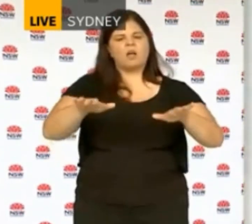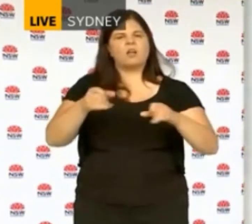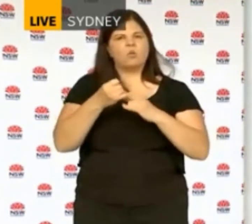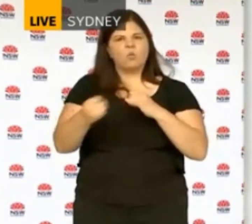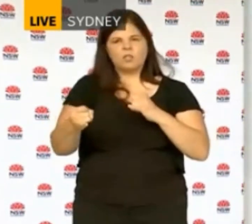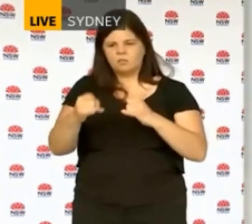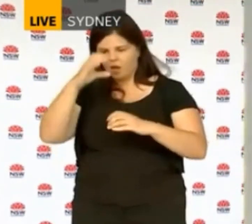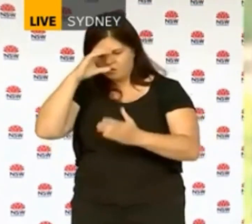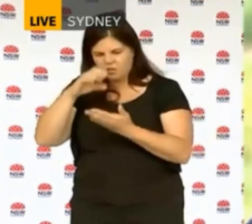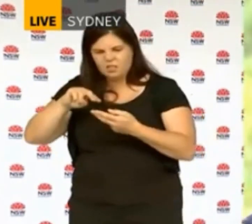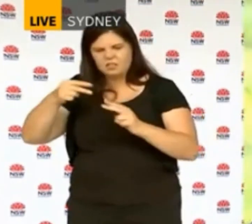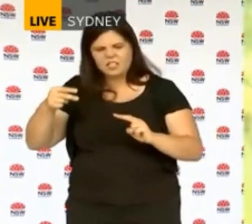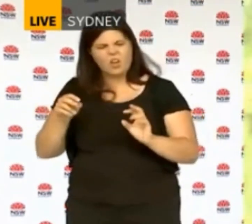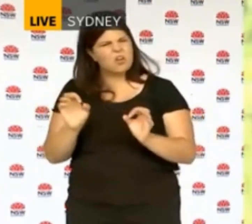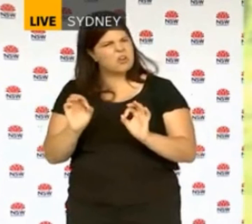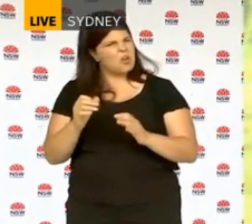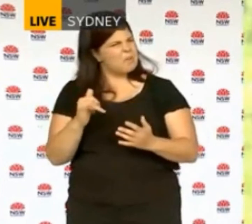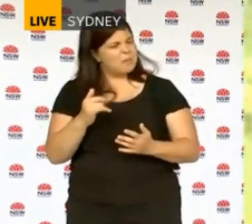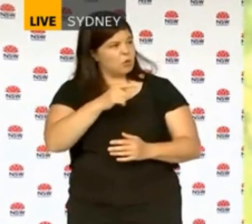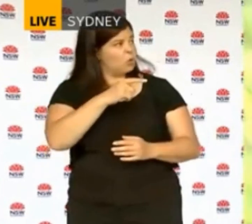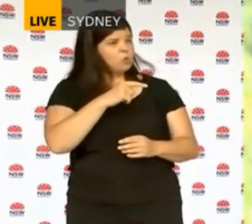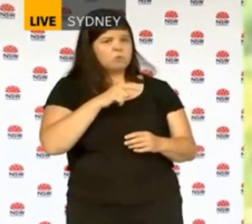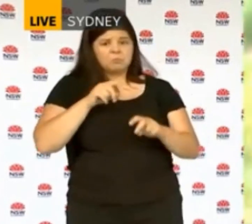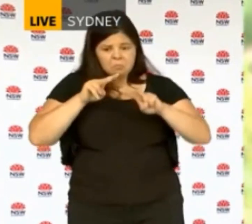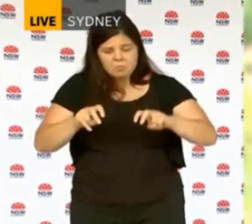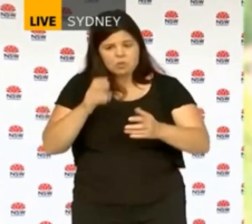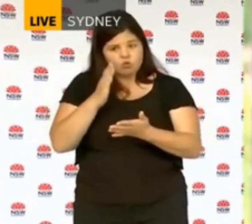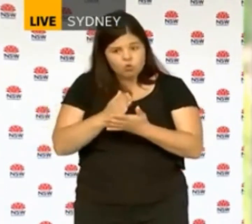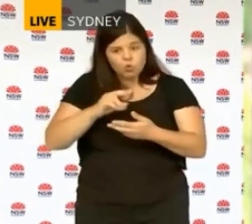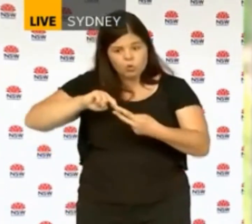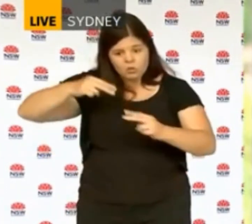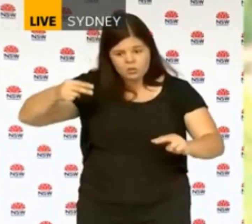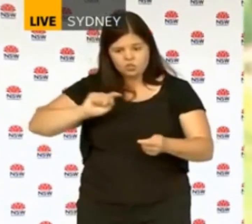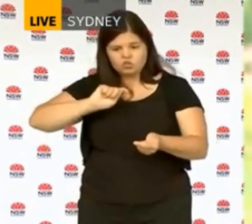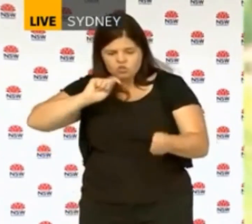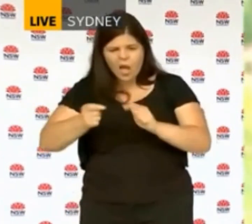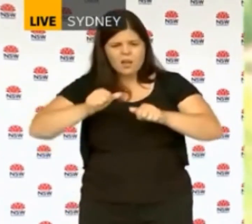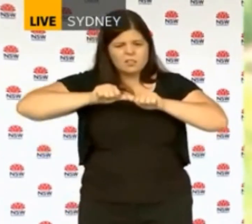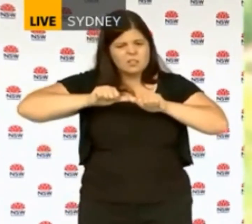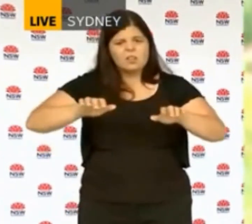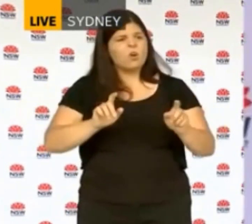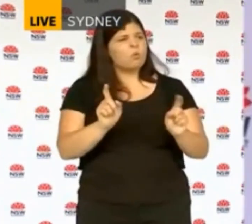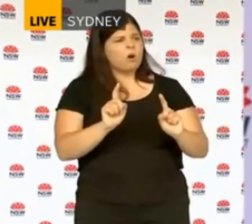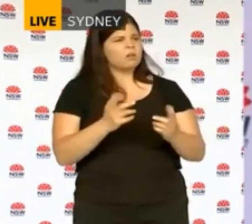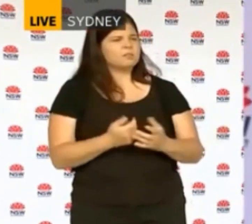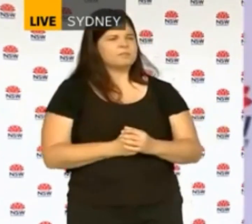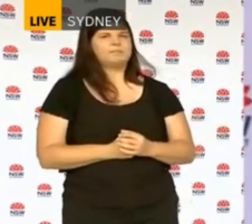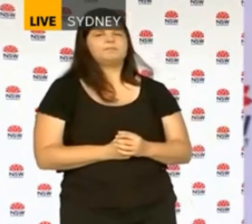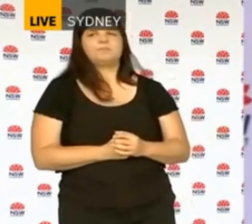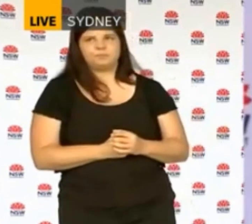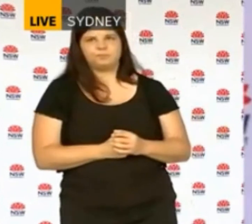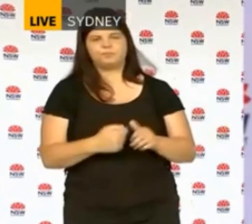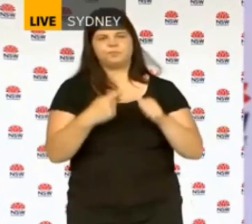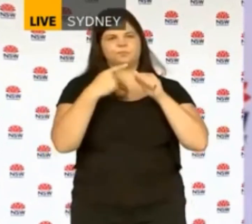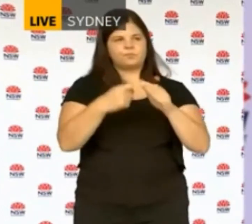on this strain, and how much more infectious is it if it is in fact a super strain of sorts? So the best